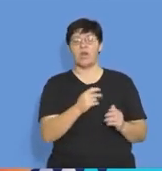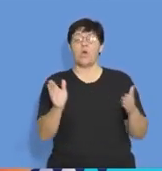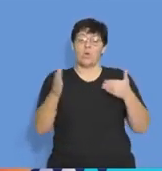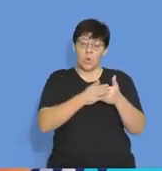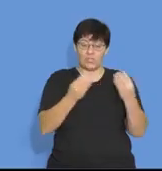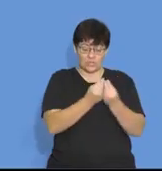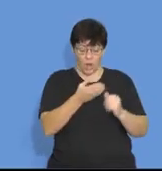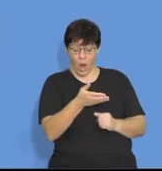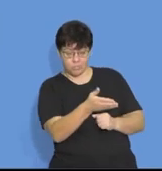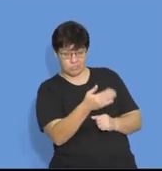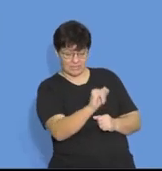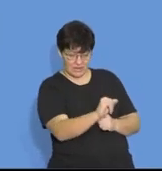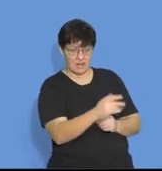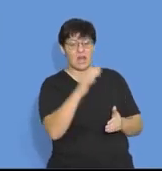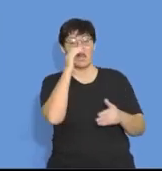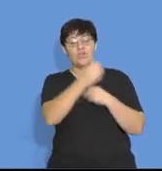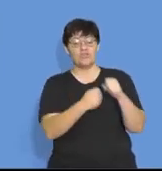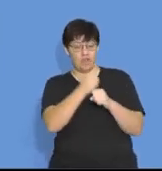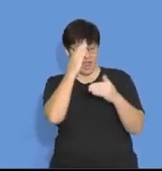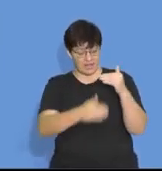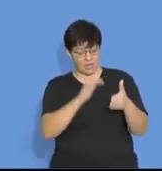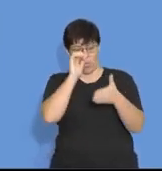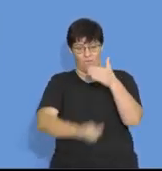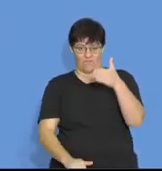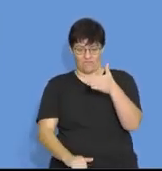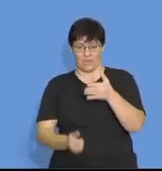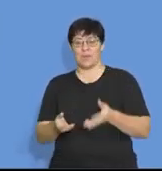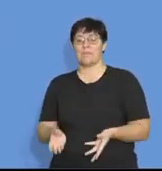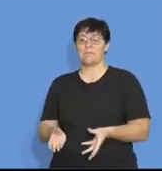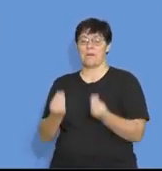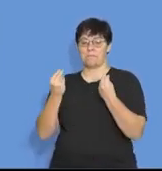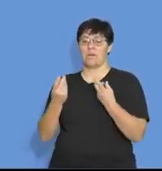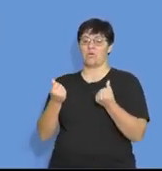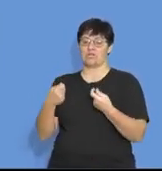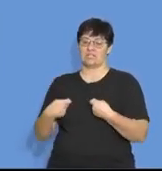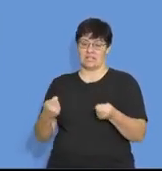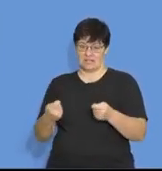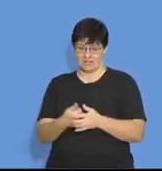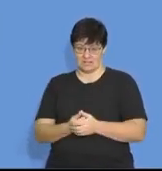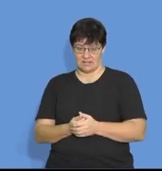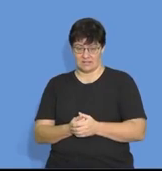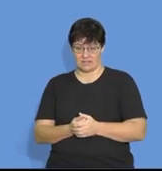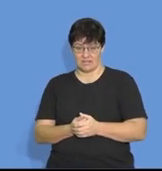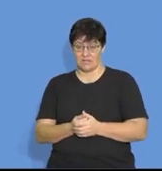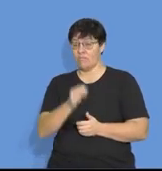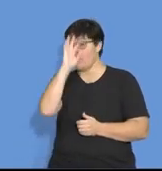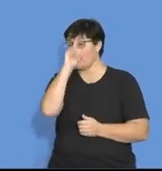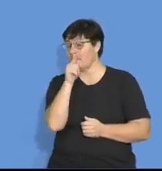stock at the end of the year, which will then give you your cost of sales. Now remember something